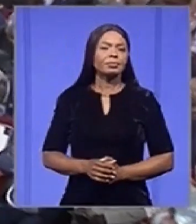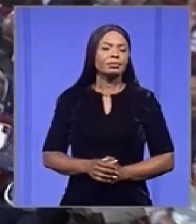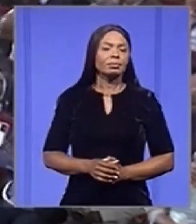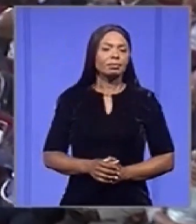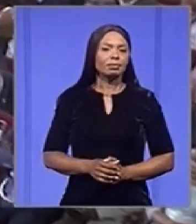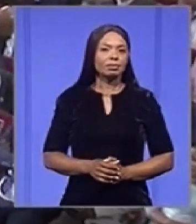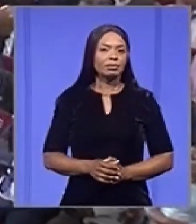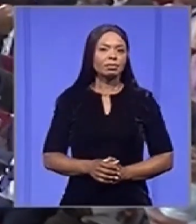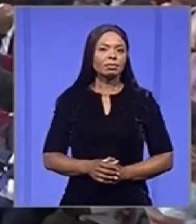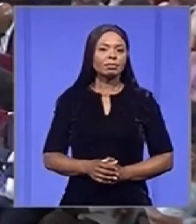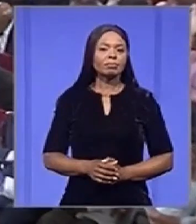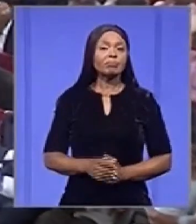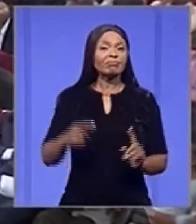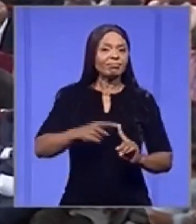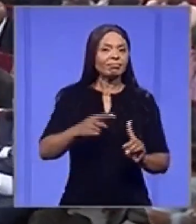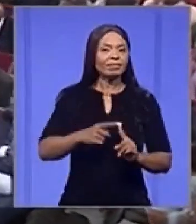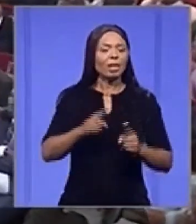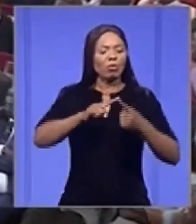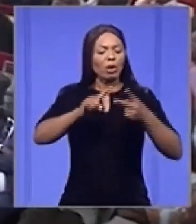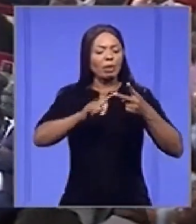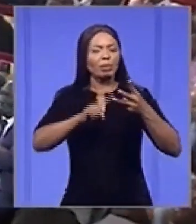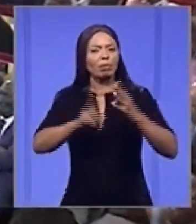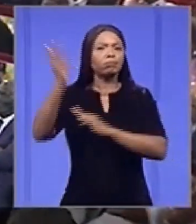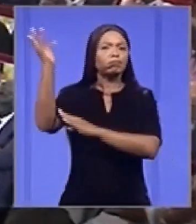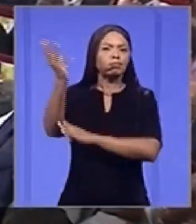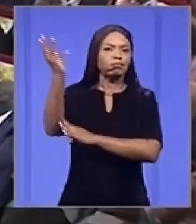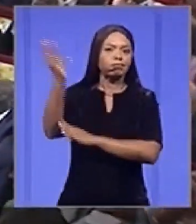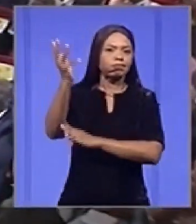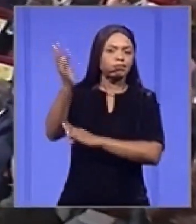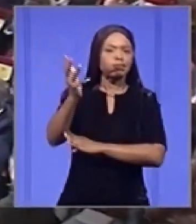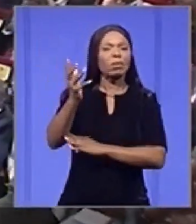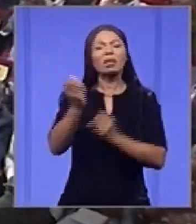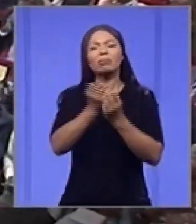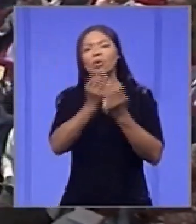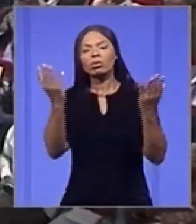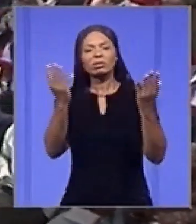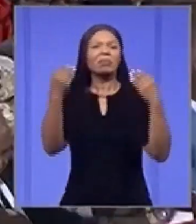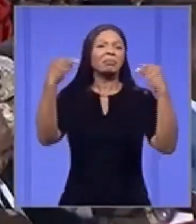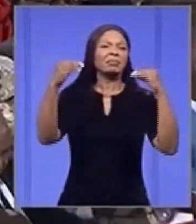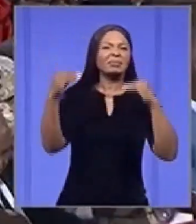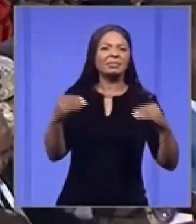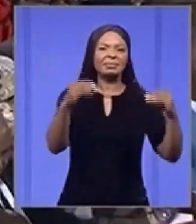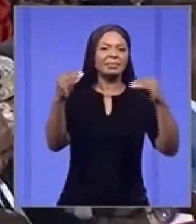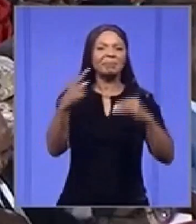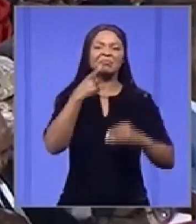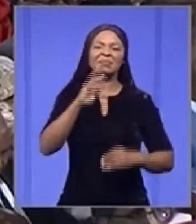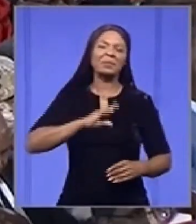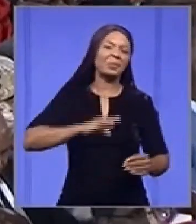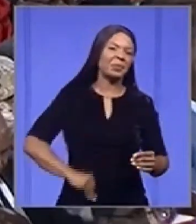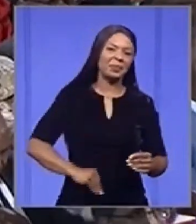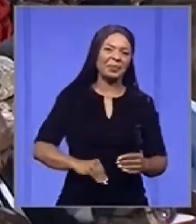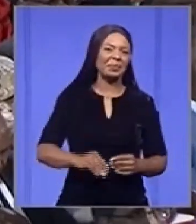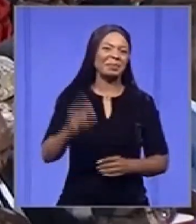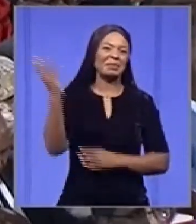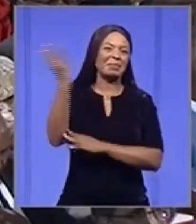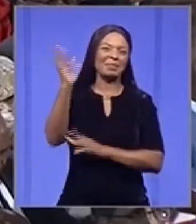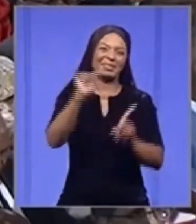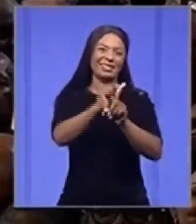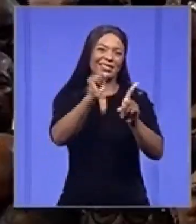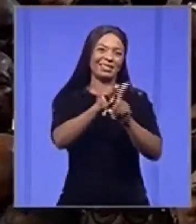Dintlha tse di umakilweng ke mopresidente maabane bosigo di lebega di sa dira sepe mo go tlhotlheletseng dikgwebo tse di rulagantsweng.